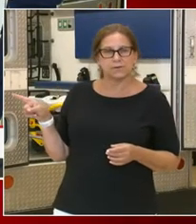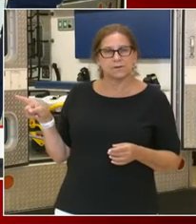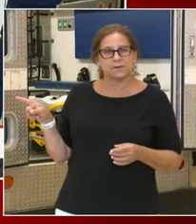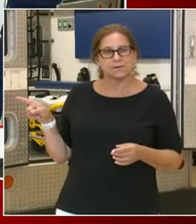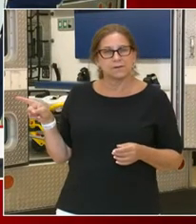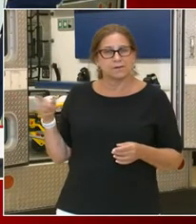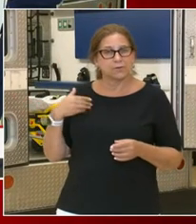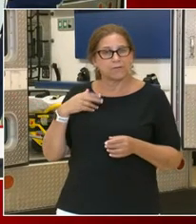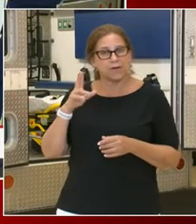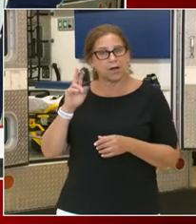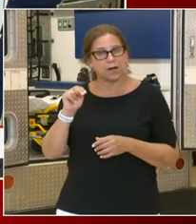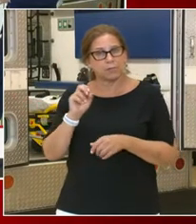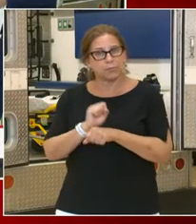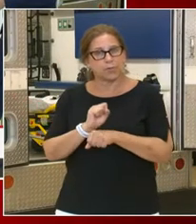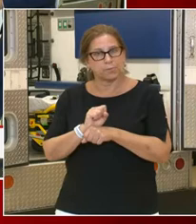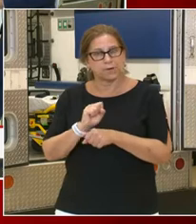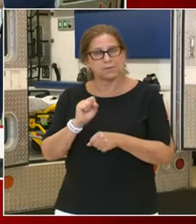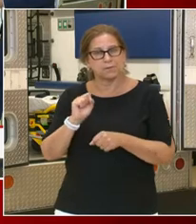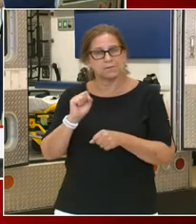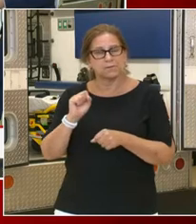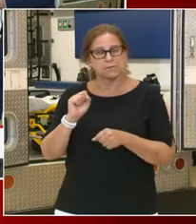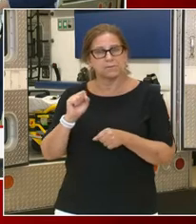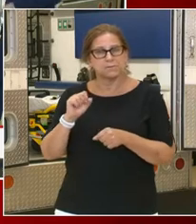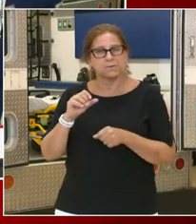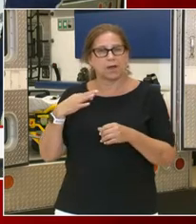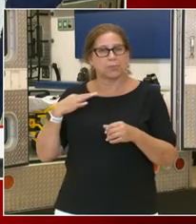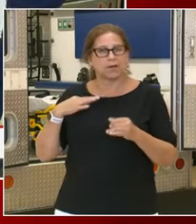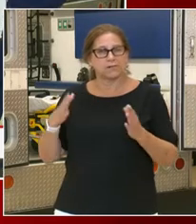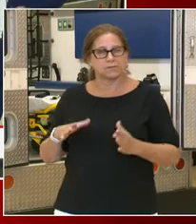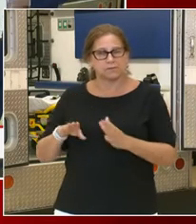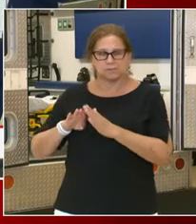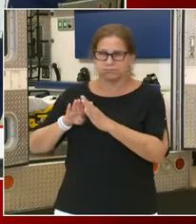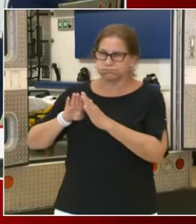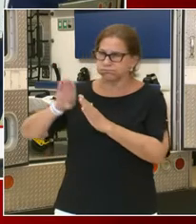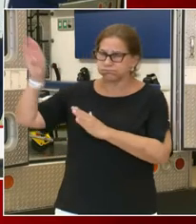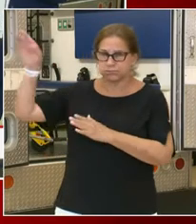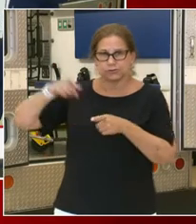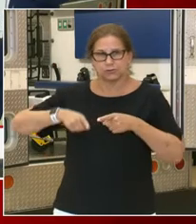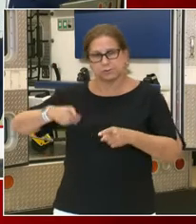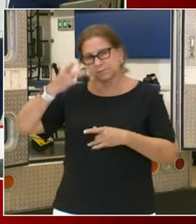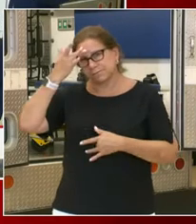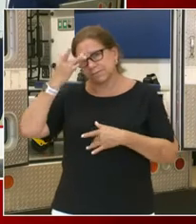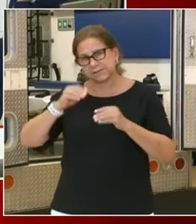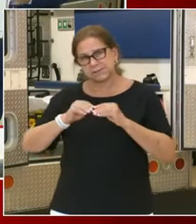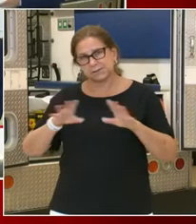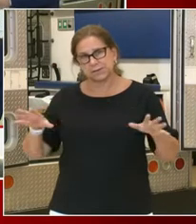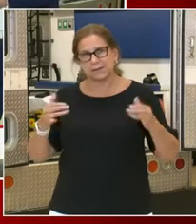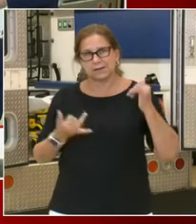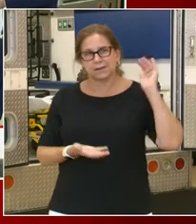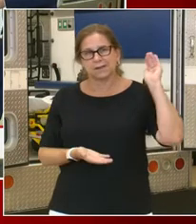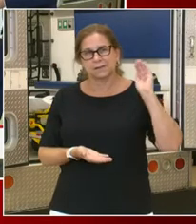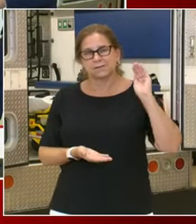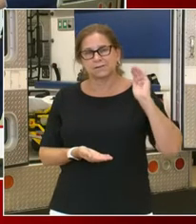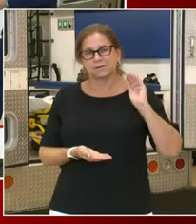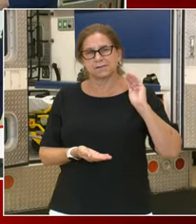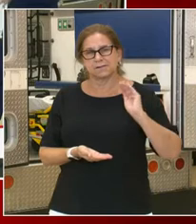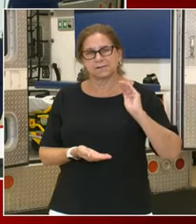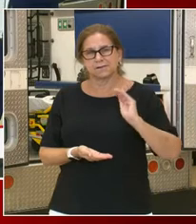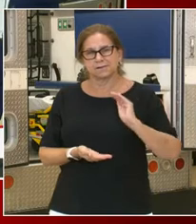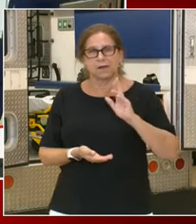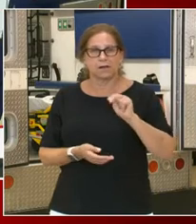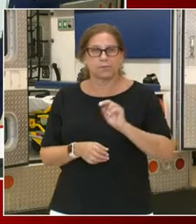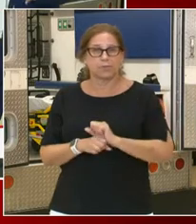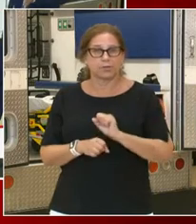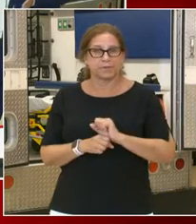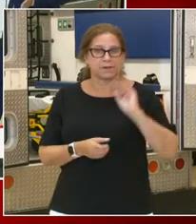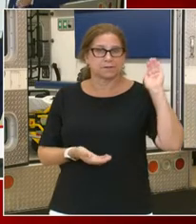our workforce was supported. So just want to start by saying thank you. Thank you, Tomas. At the heart of the Mayor's workforce investment is $49 million to